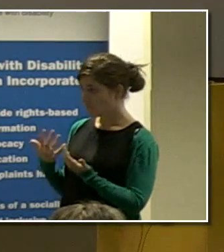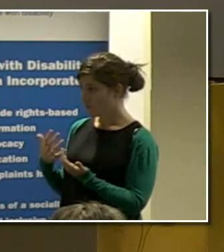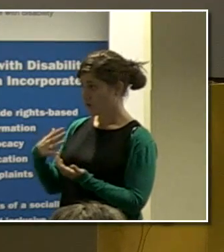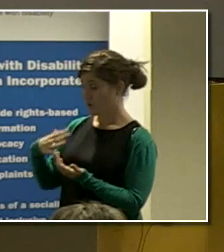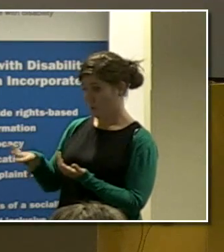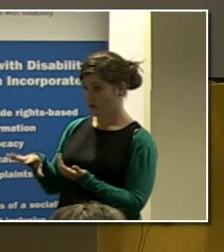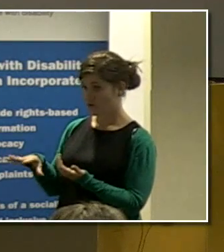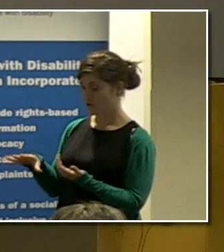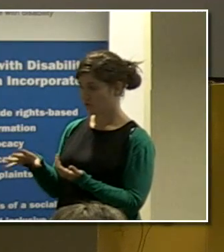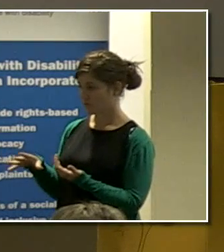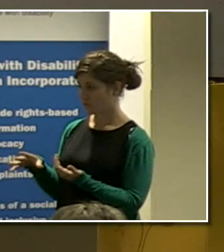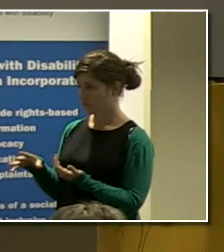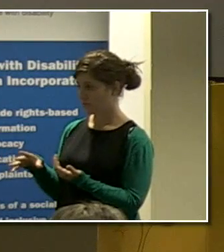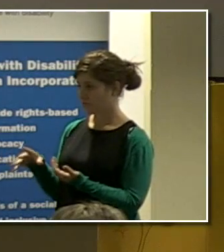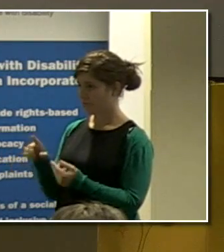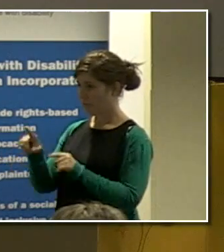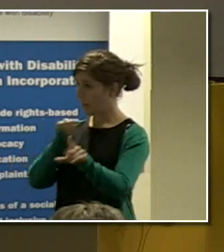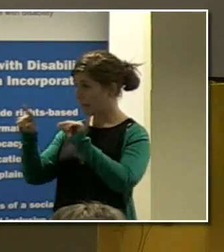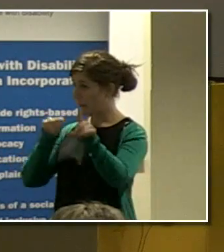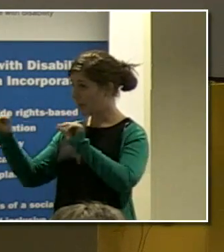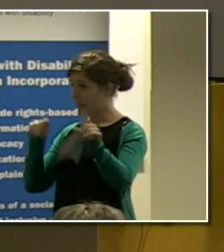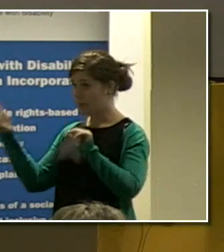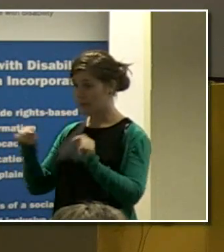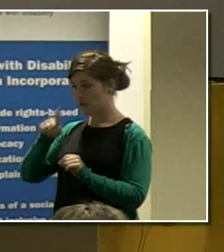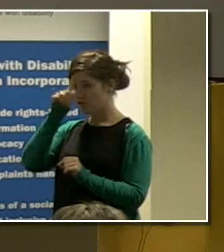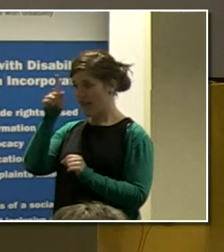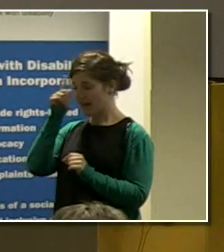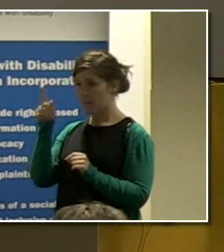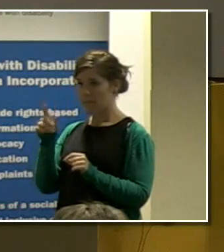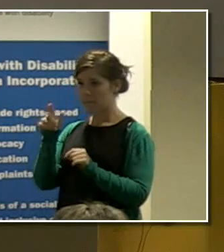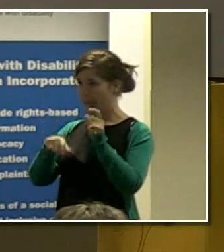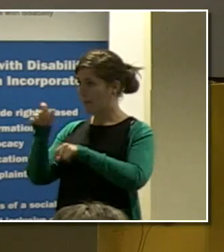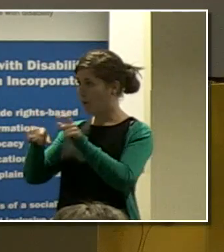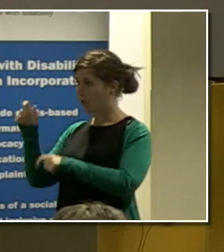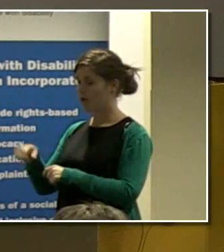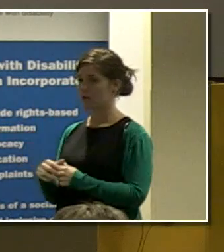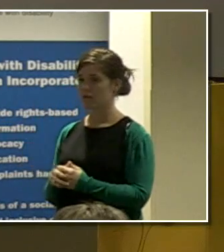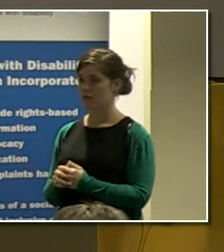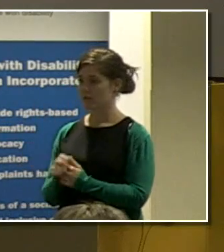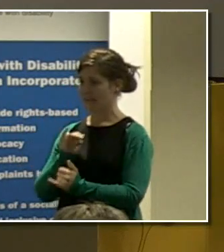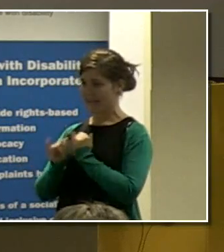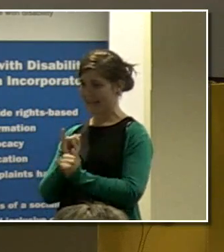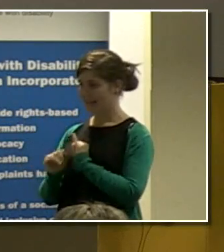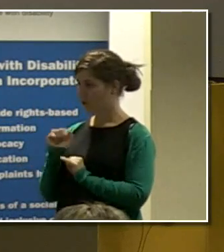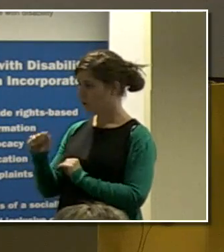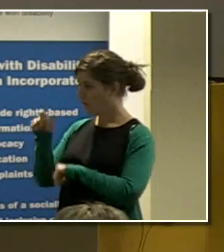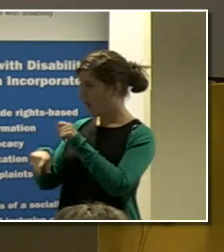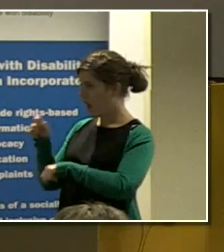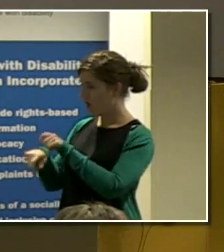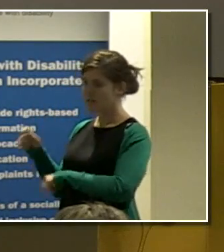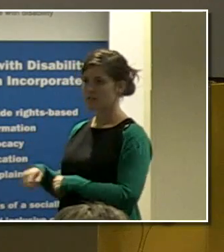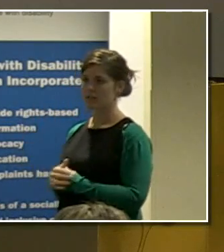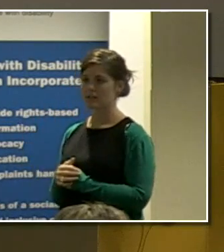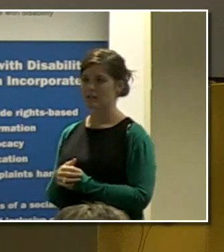in and select a group of random people and have them interview your clients and have them render